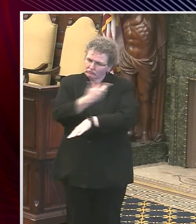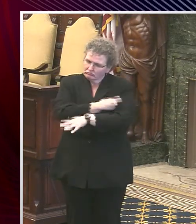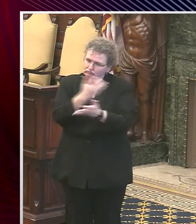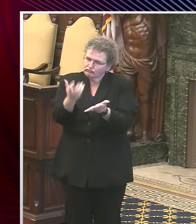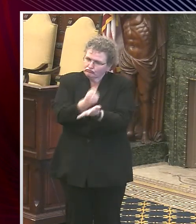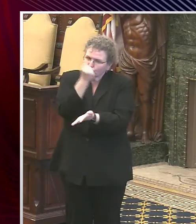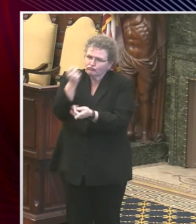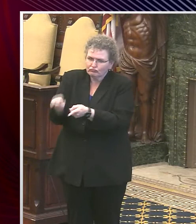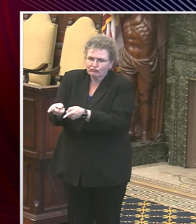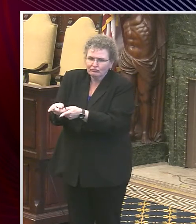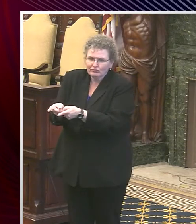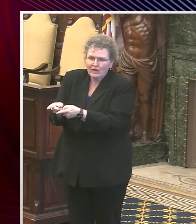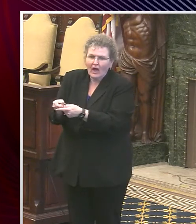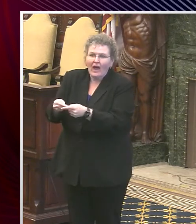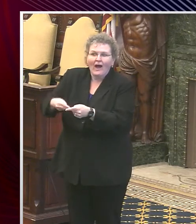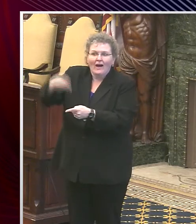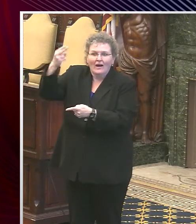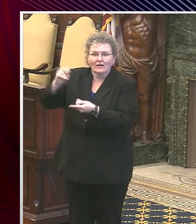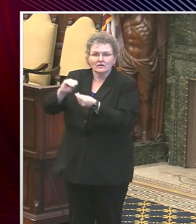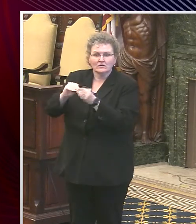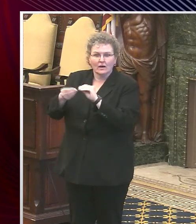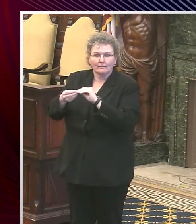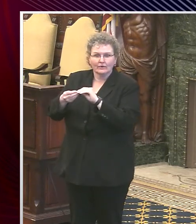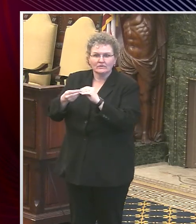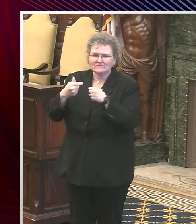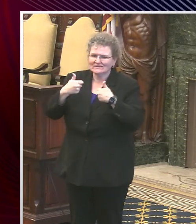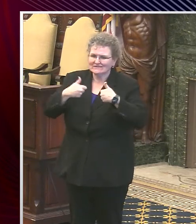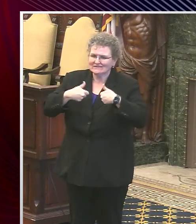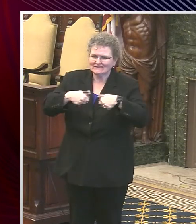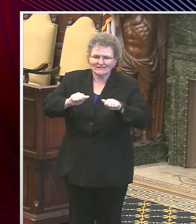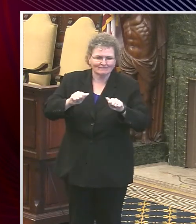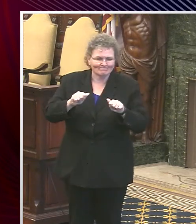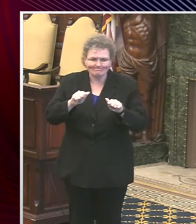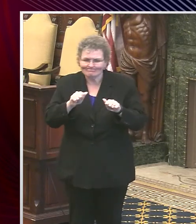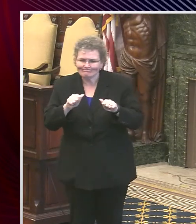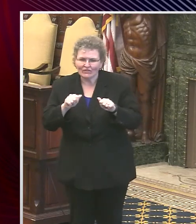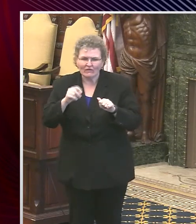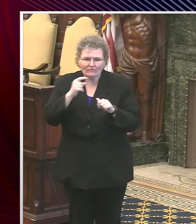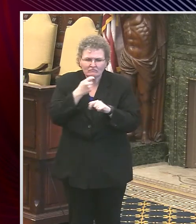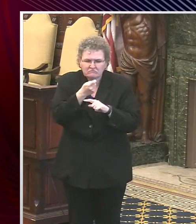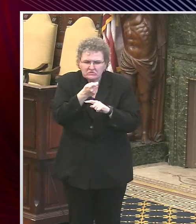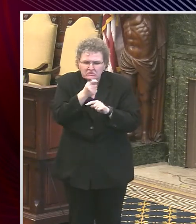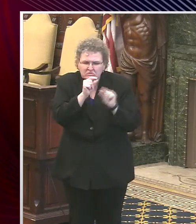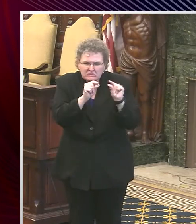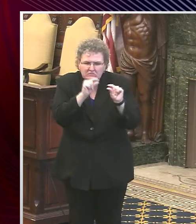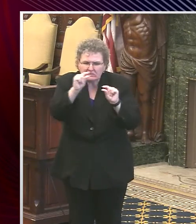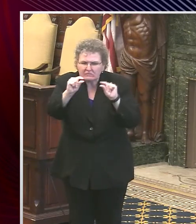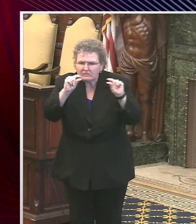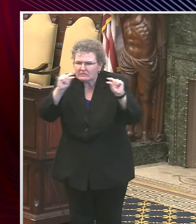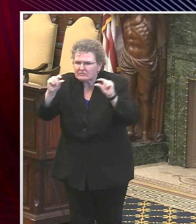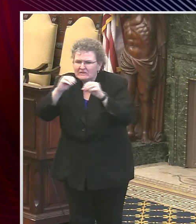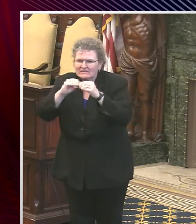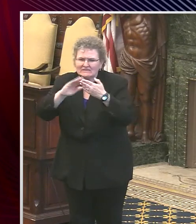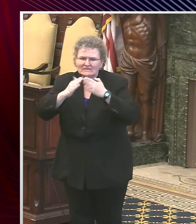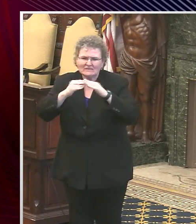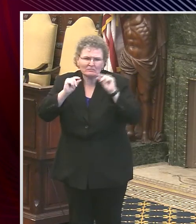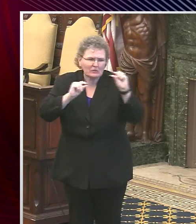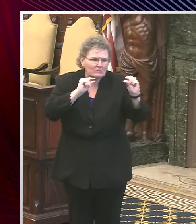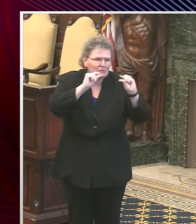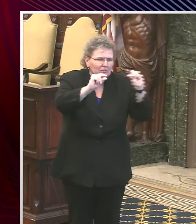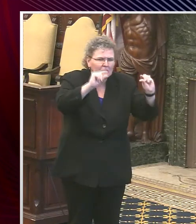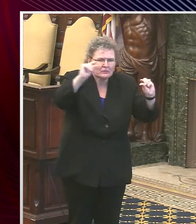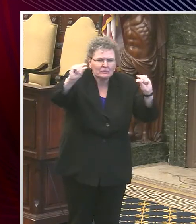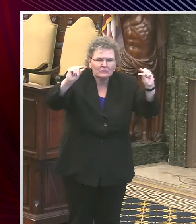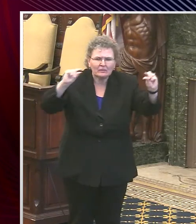but still ultimately a relatively small fraction of the city's adult population as a whole. I'm curious, now that the